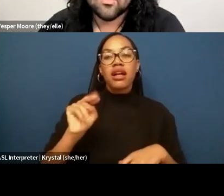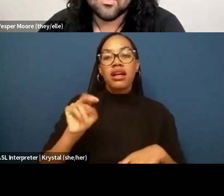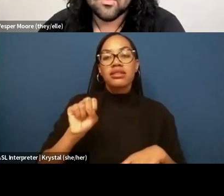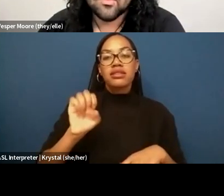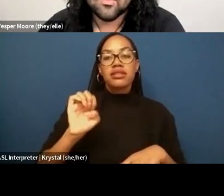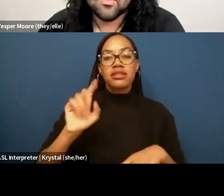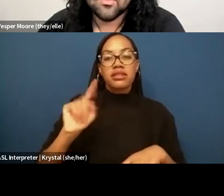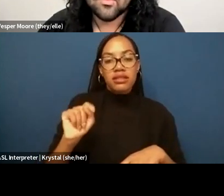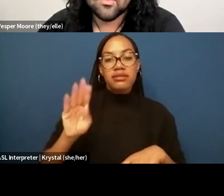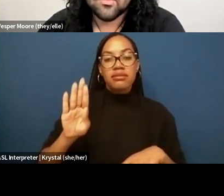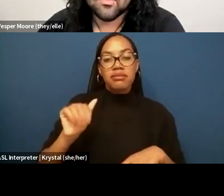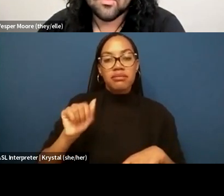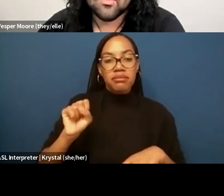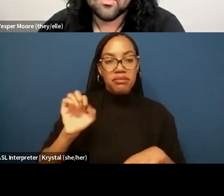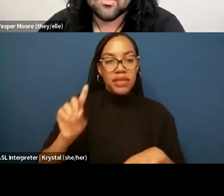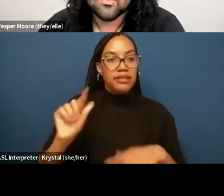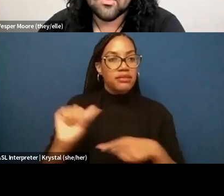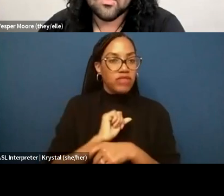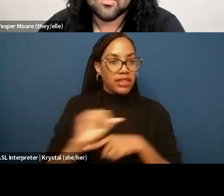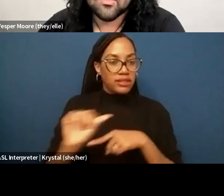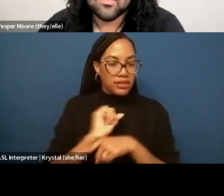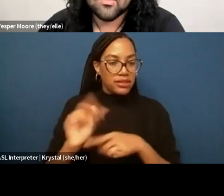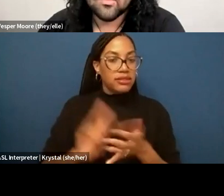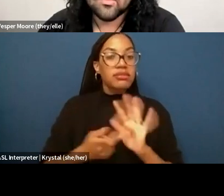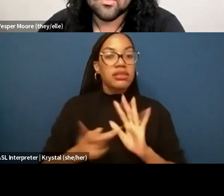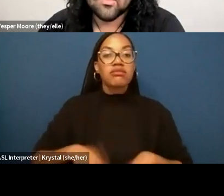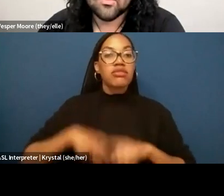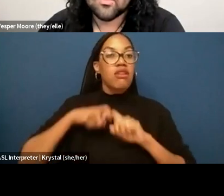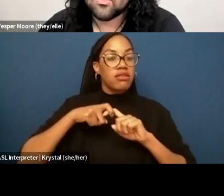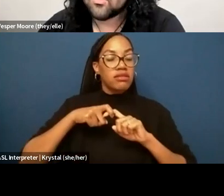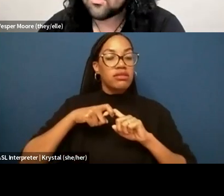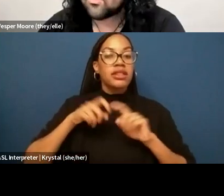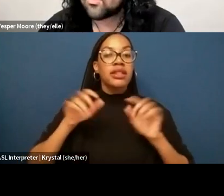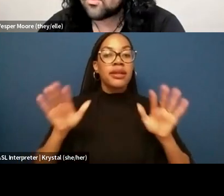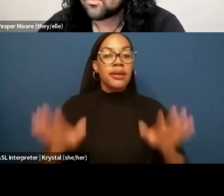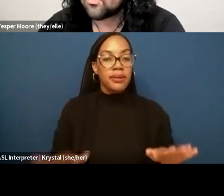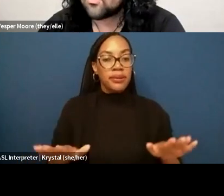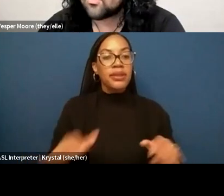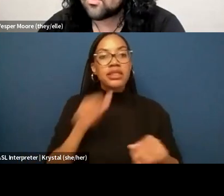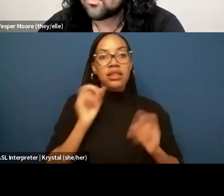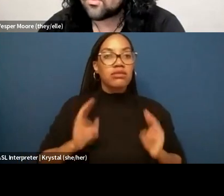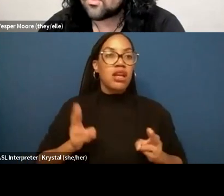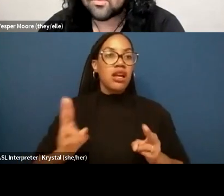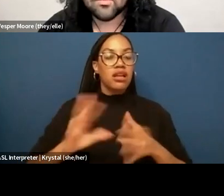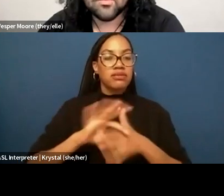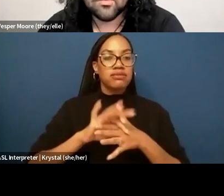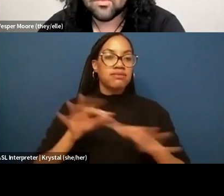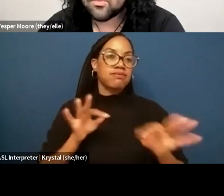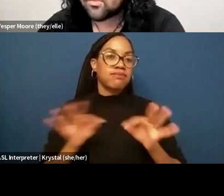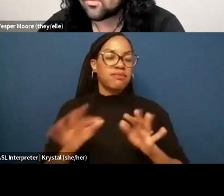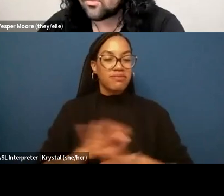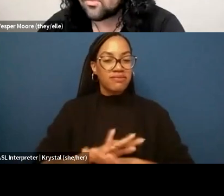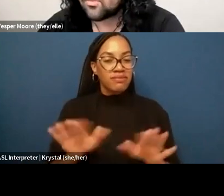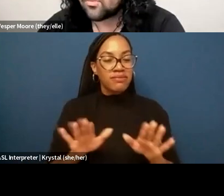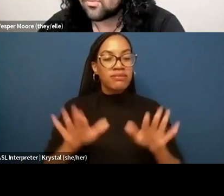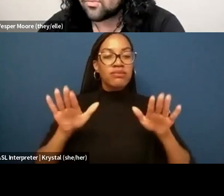pause the internalized capitalism, wants us to rush to the content, help us be able to ground and root ourselves in a way that is not that,